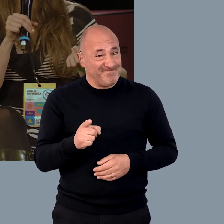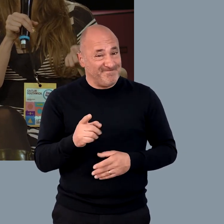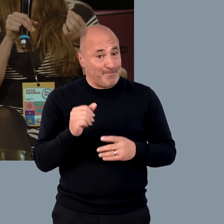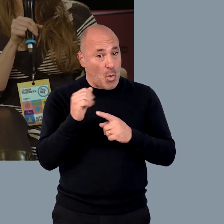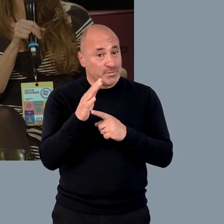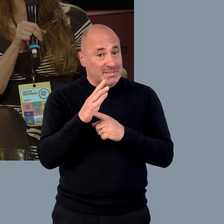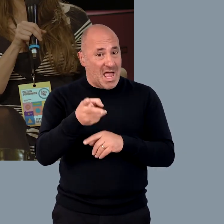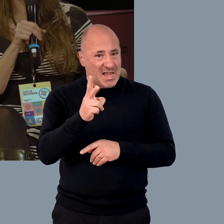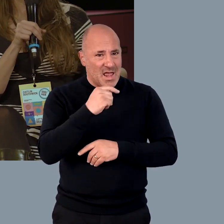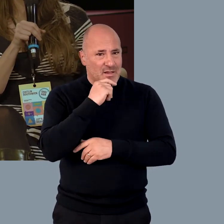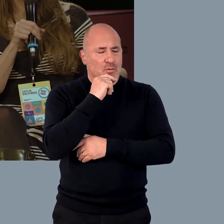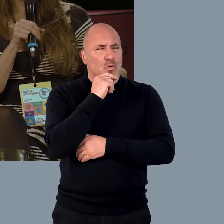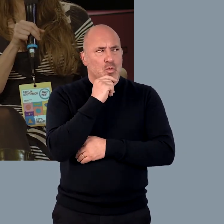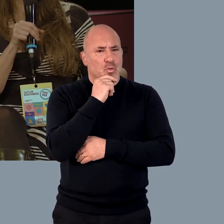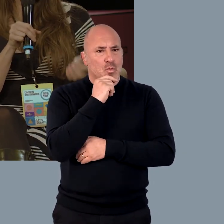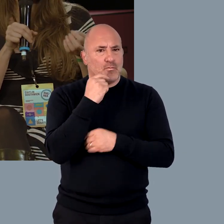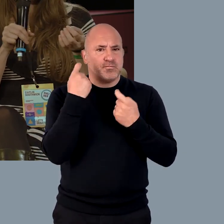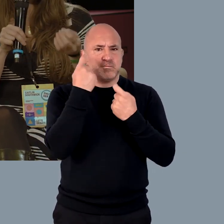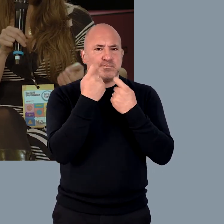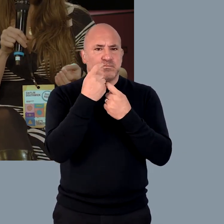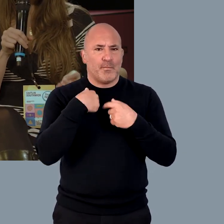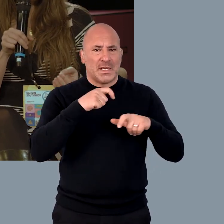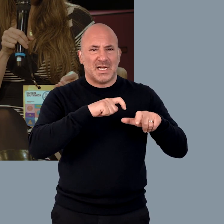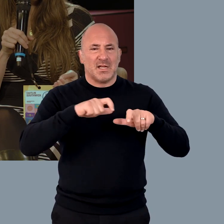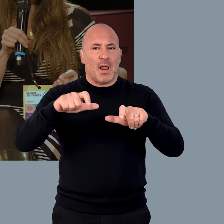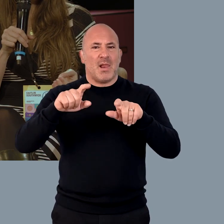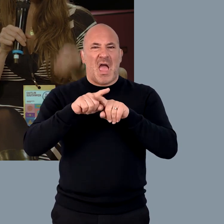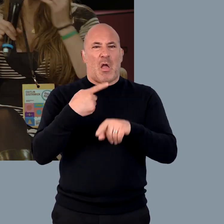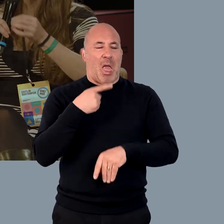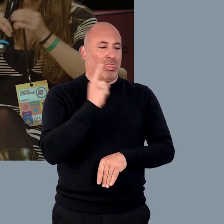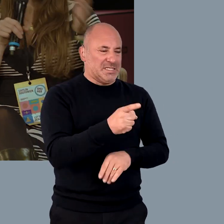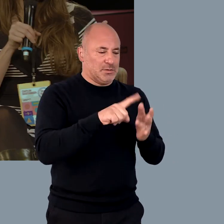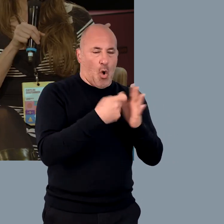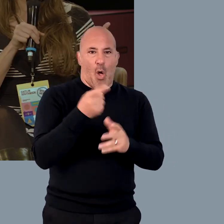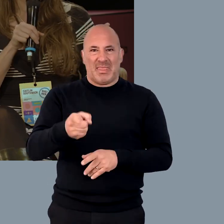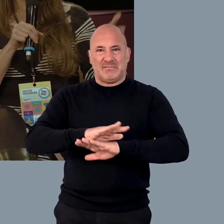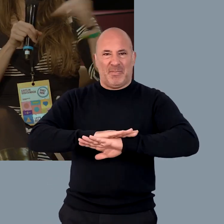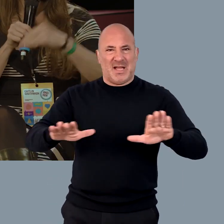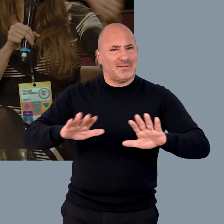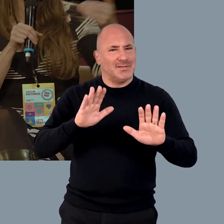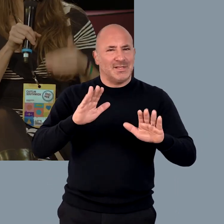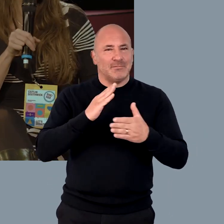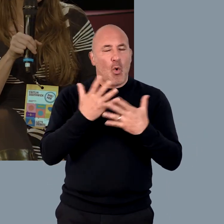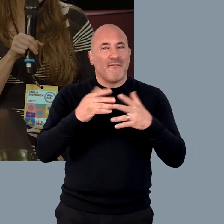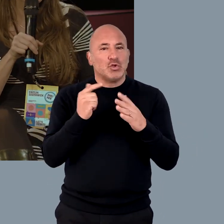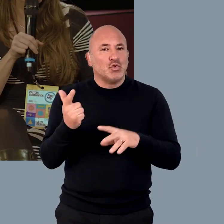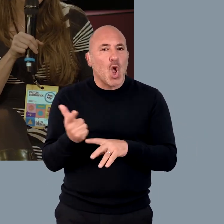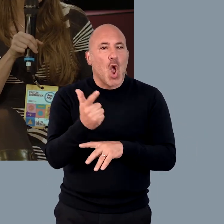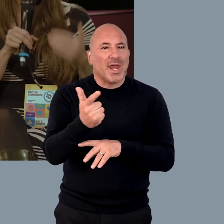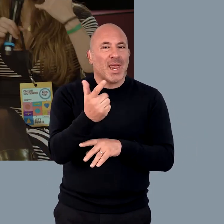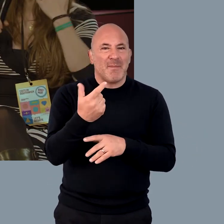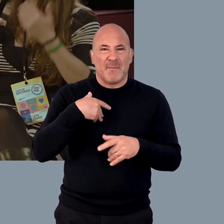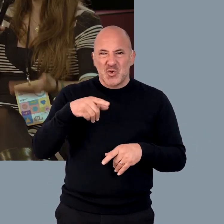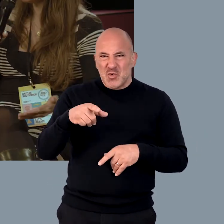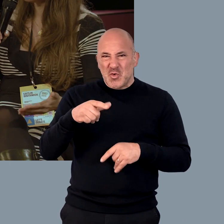what is your biggest impact? And, I think that it's really important for, once again, going back to this idea of sustainability not being black and